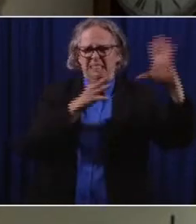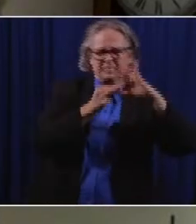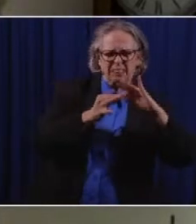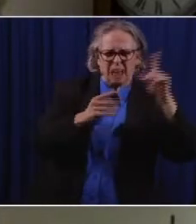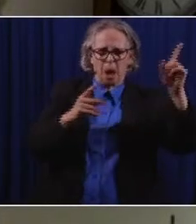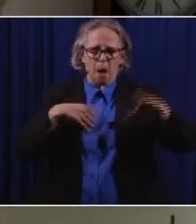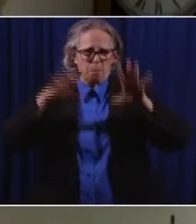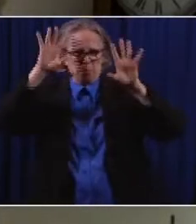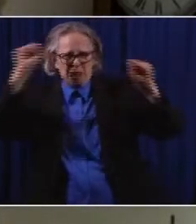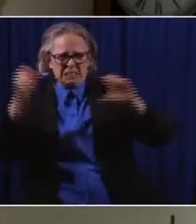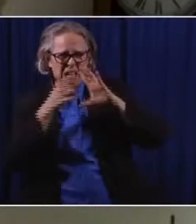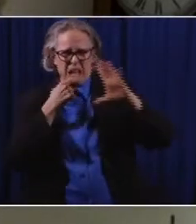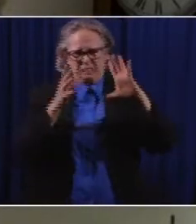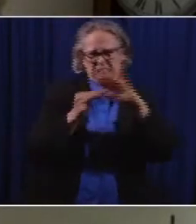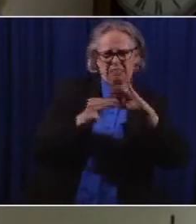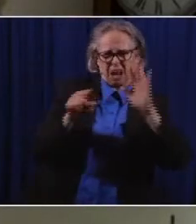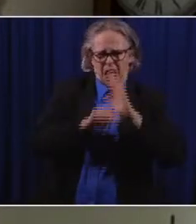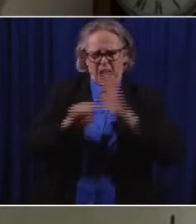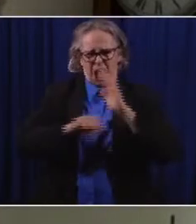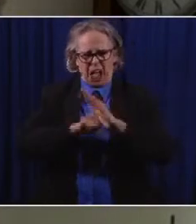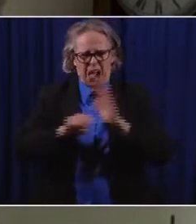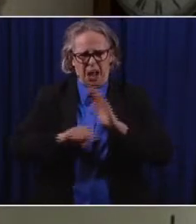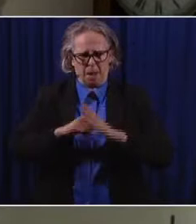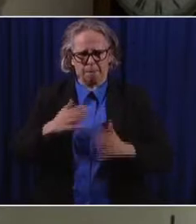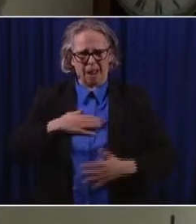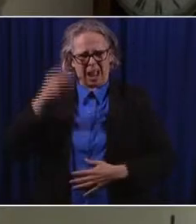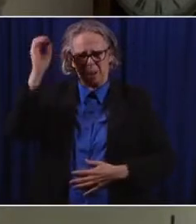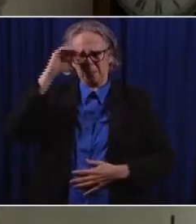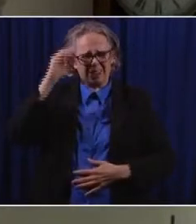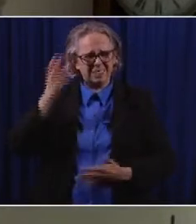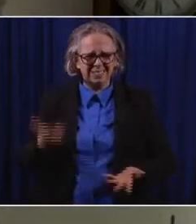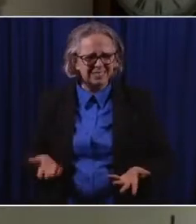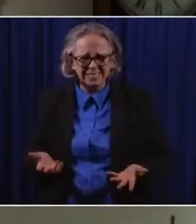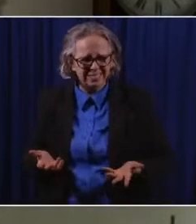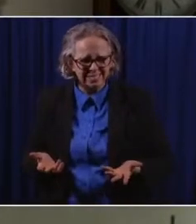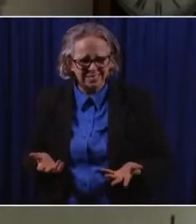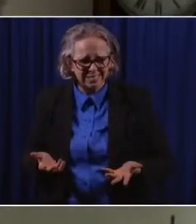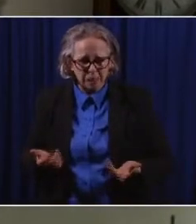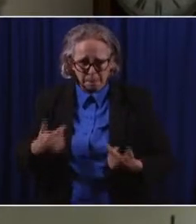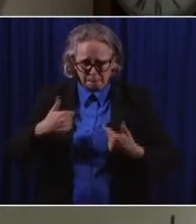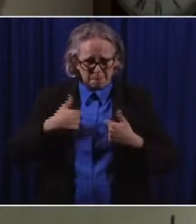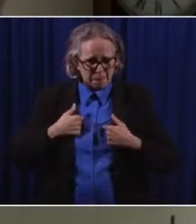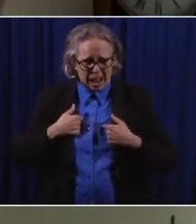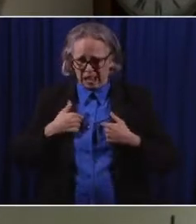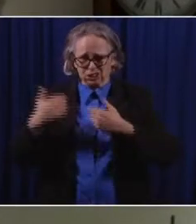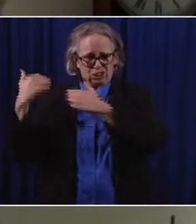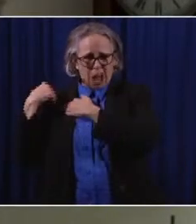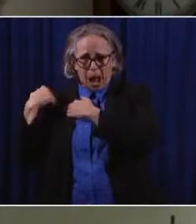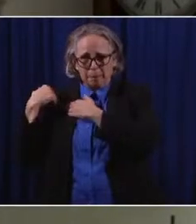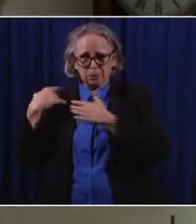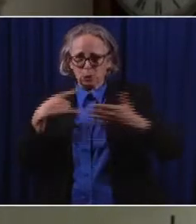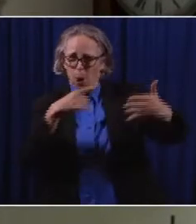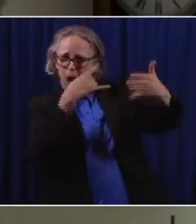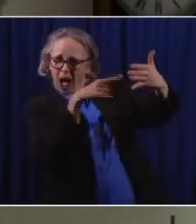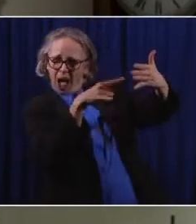else. I'm not here to answer every single thing the president says. I think I've been very